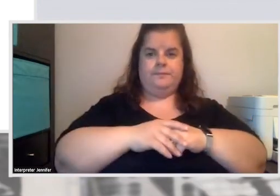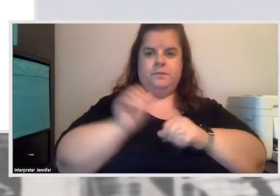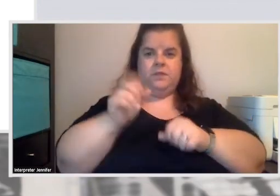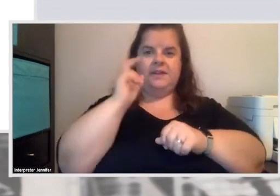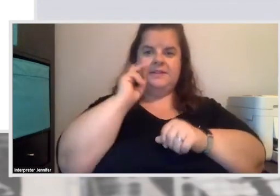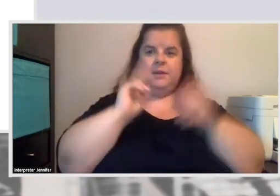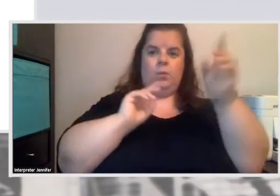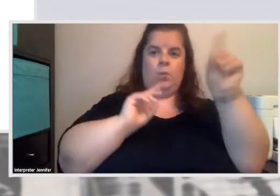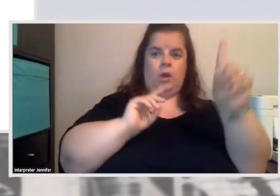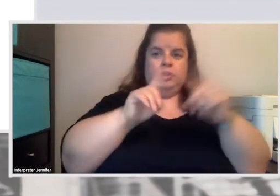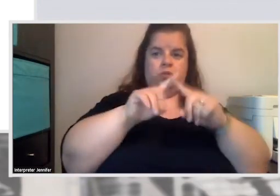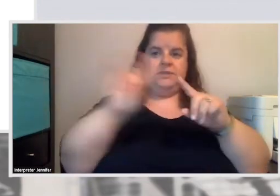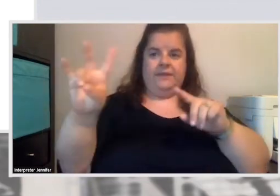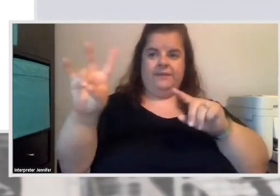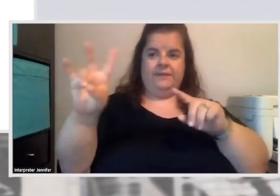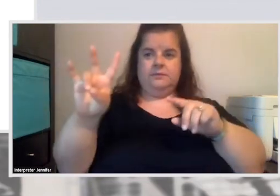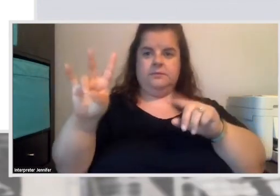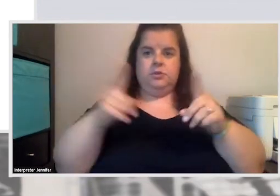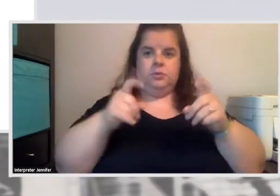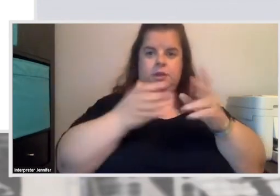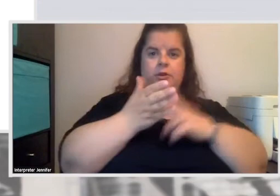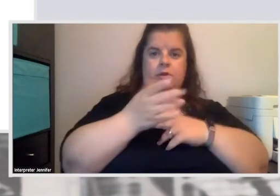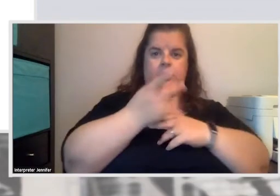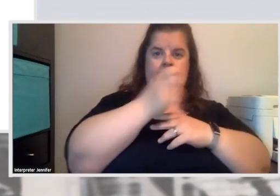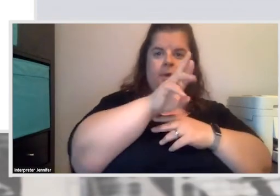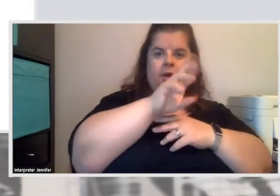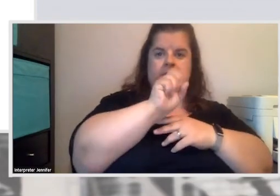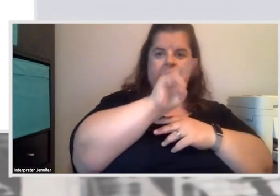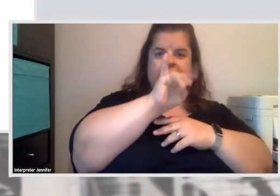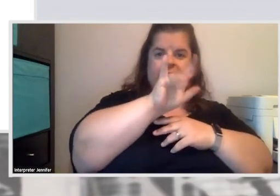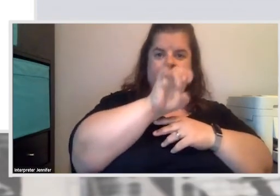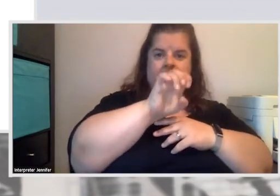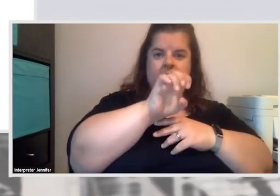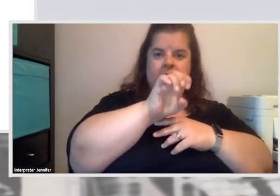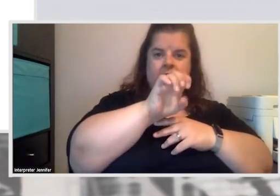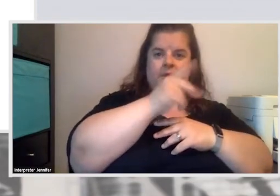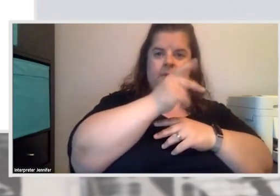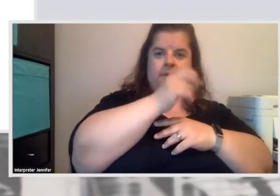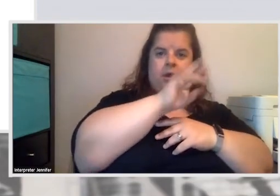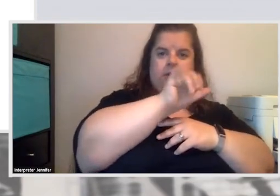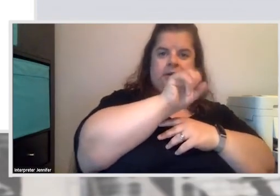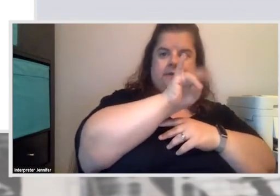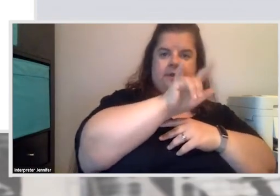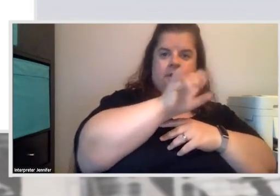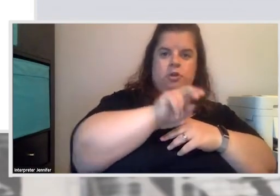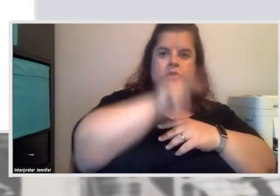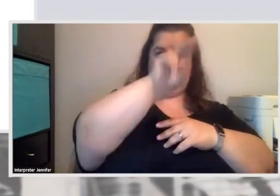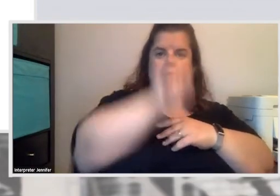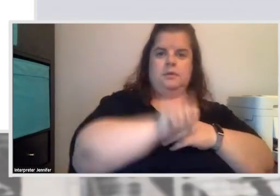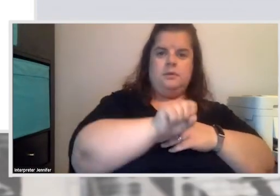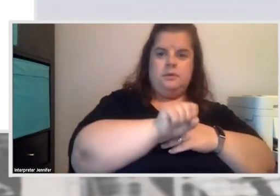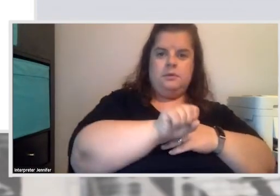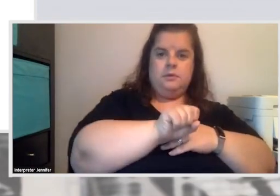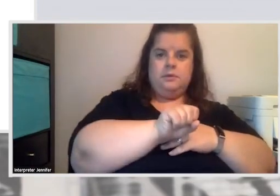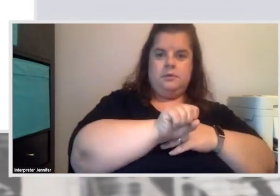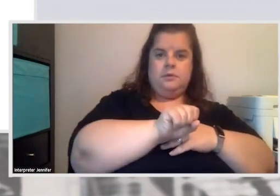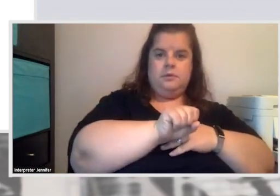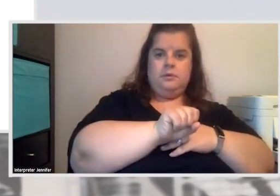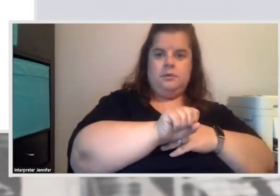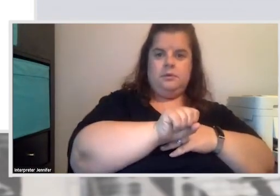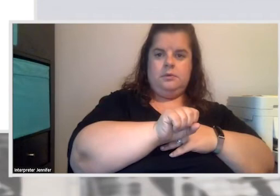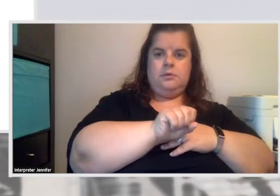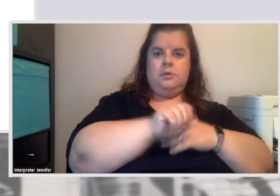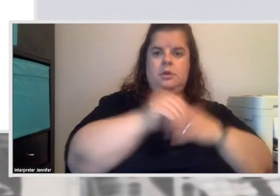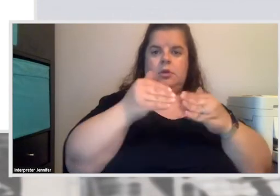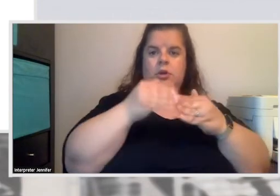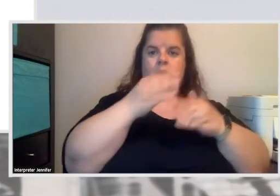7. And just to quickly go through them, Perrysville Avenue. So it's Perrysville North and South at the corner of Charles. So